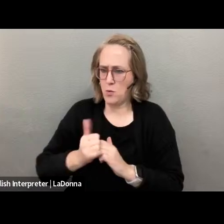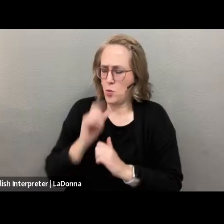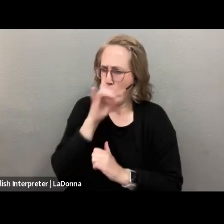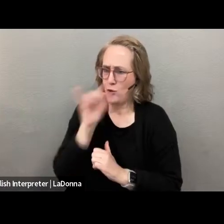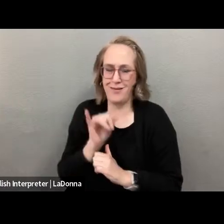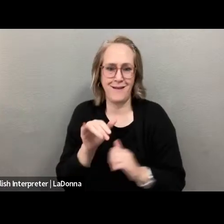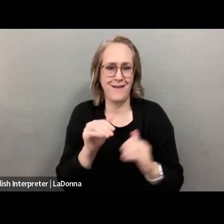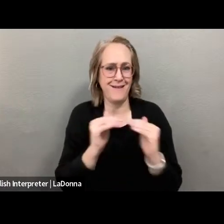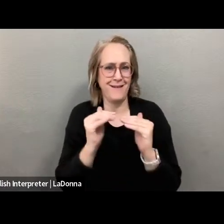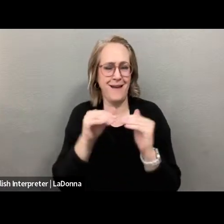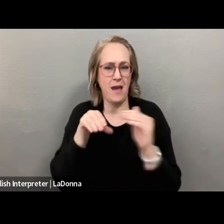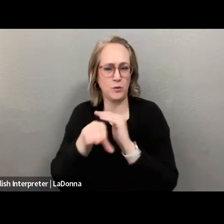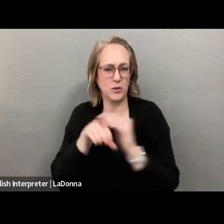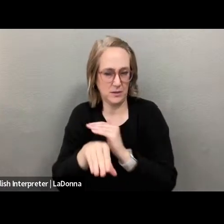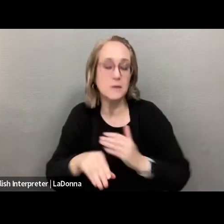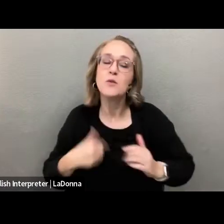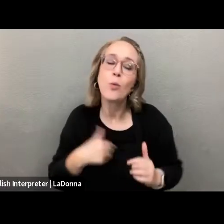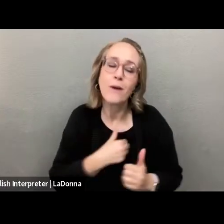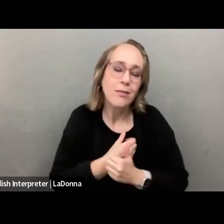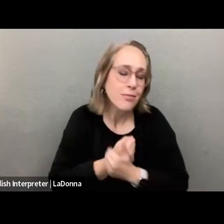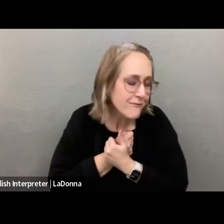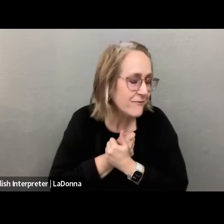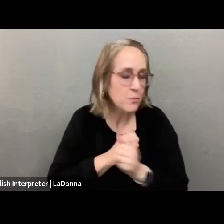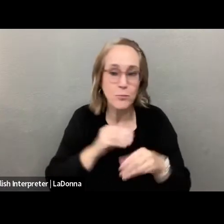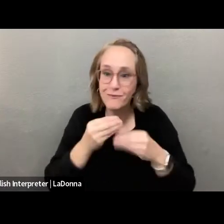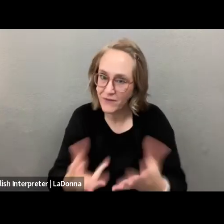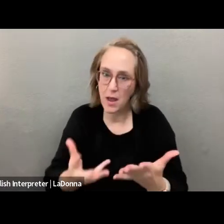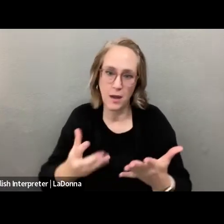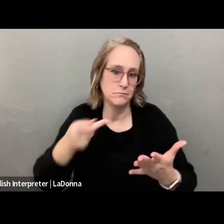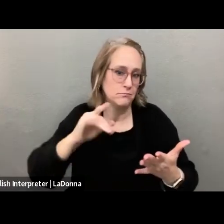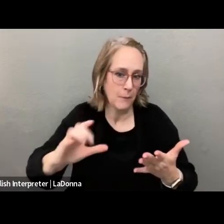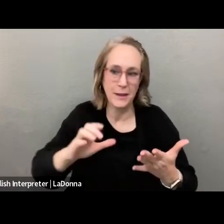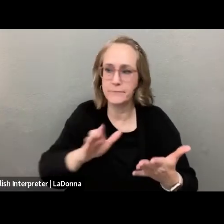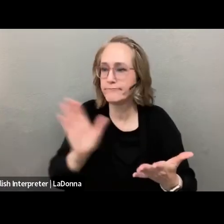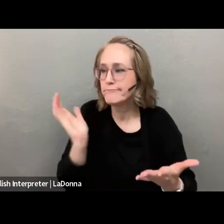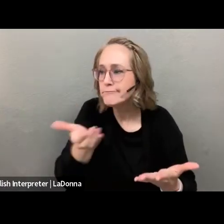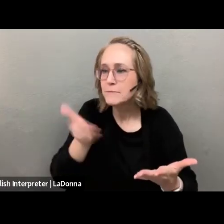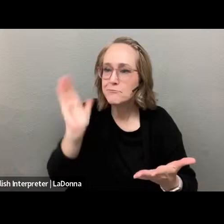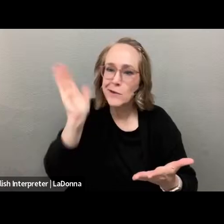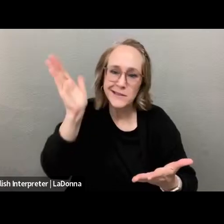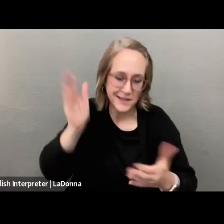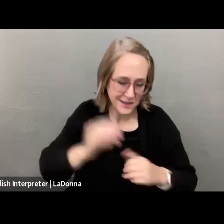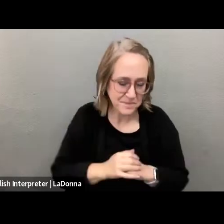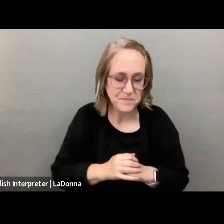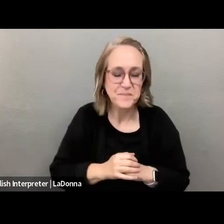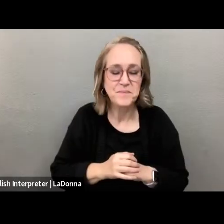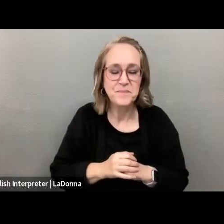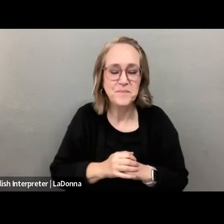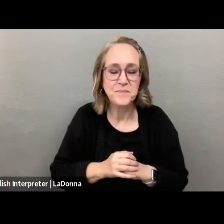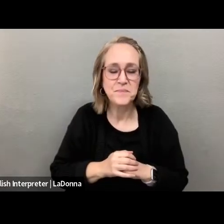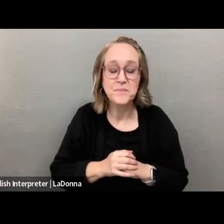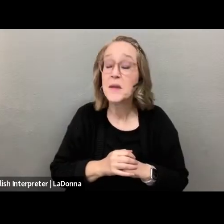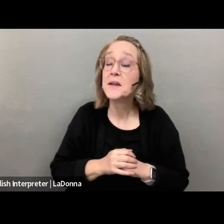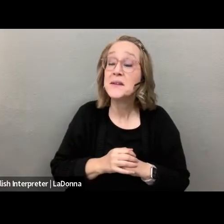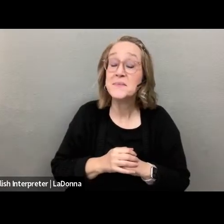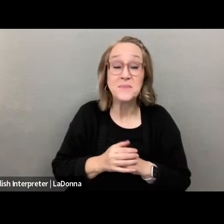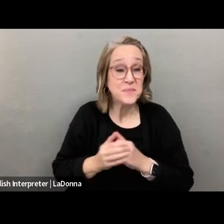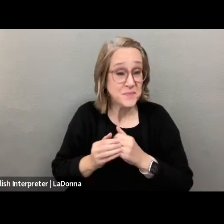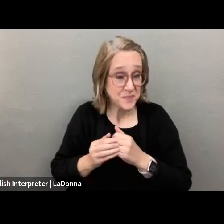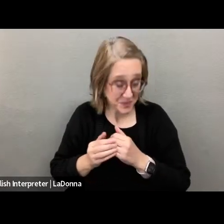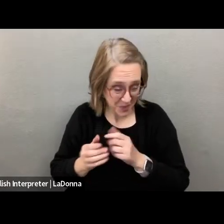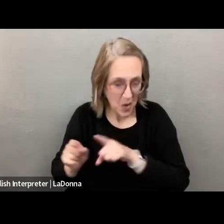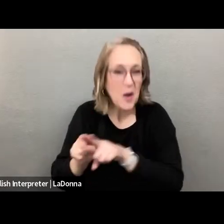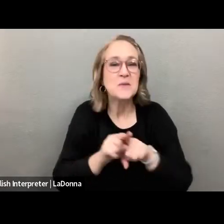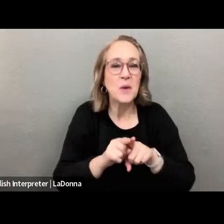that's one reason we love to do these presentations. Kim and I also went to visit Phoenix, which is right here in Arizona.